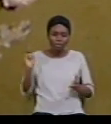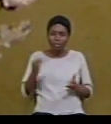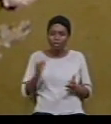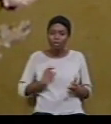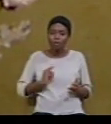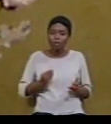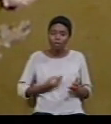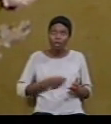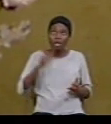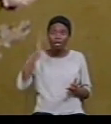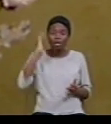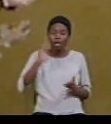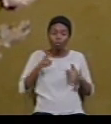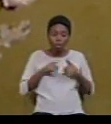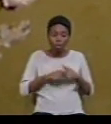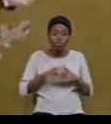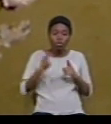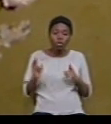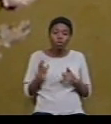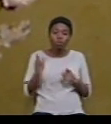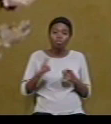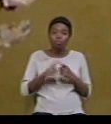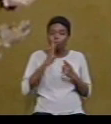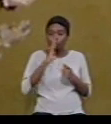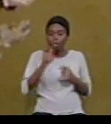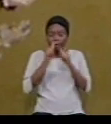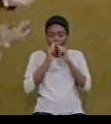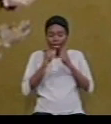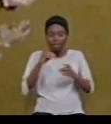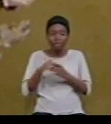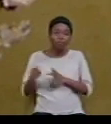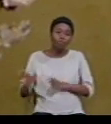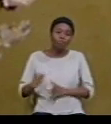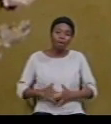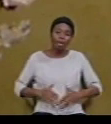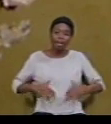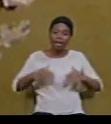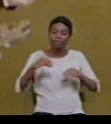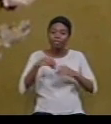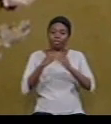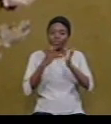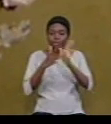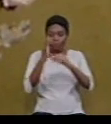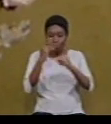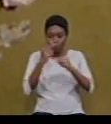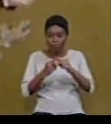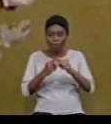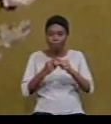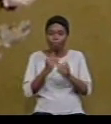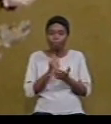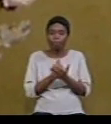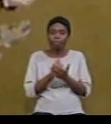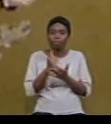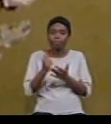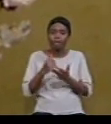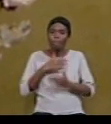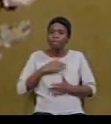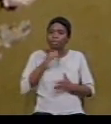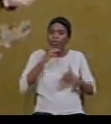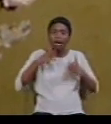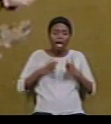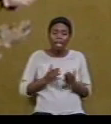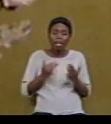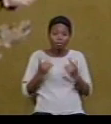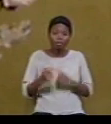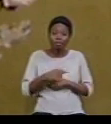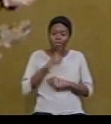use him to be of a blessing in your life in Jesus' name. Please don't allow today to be your